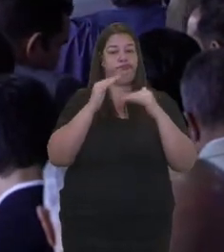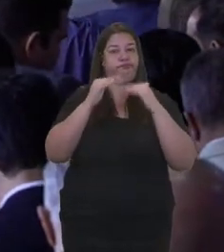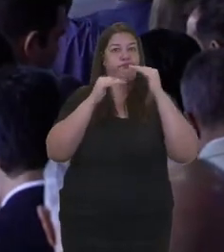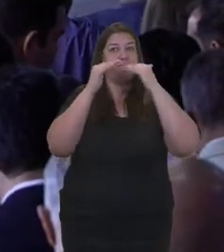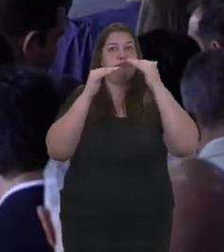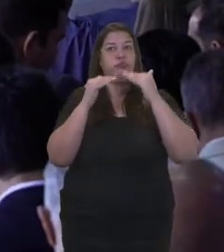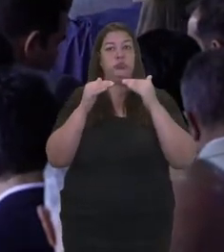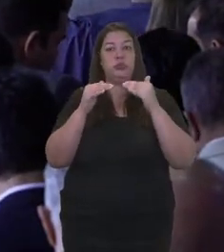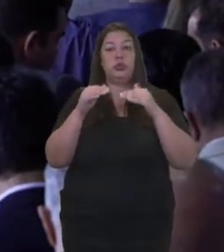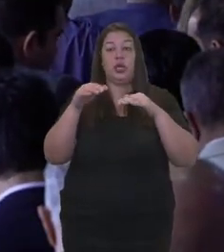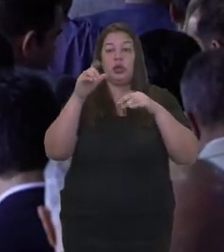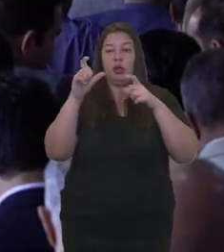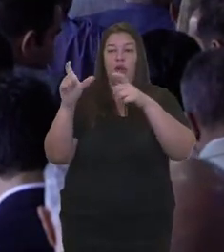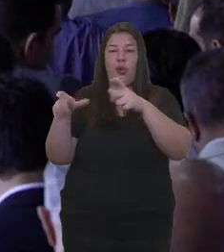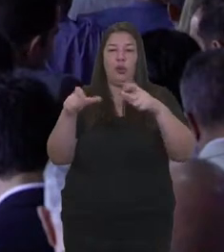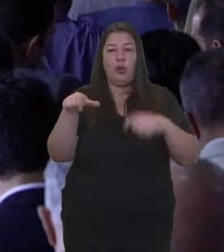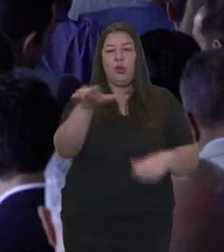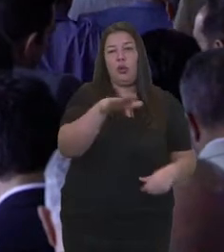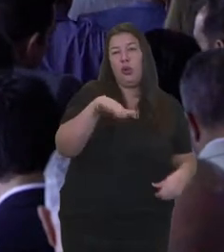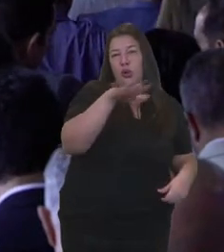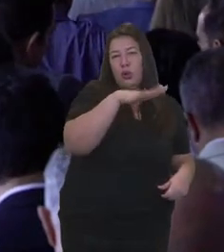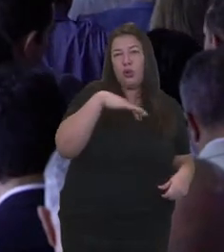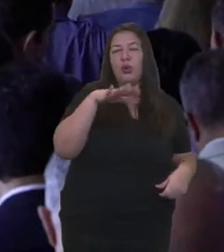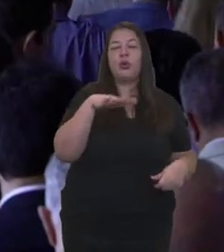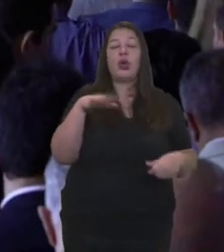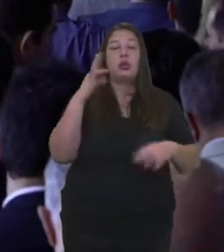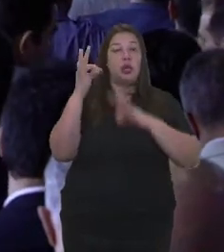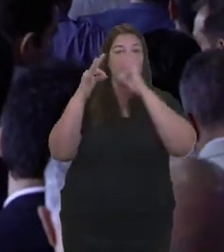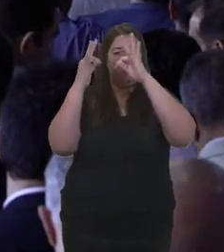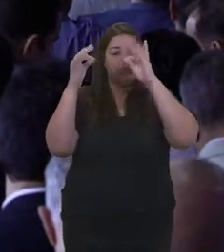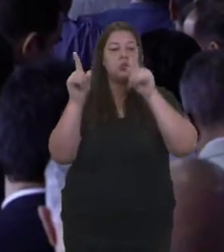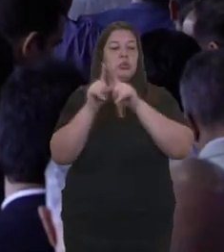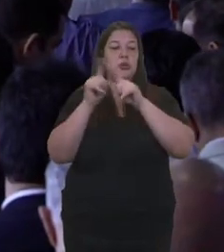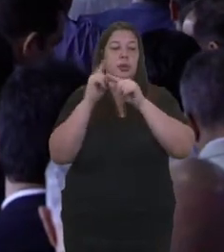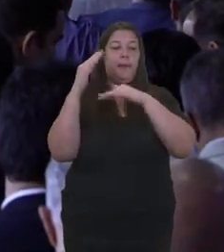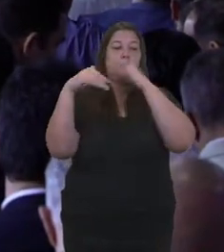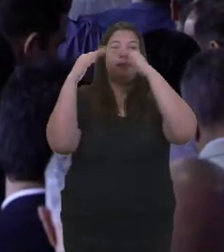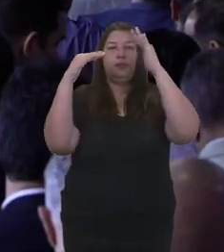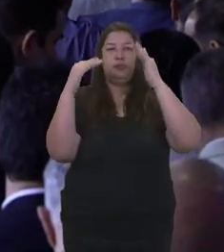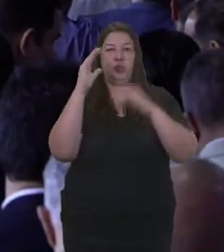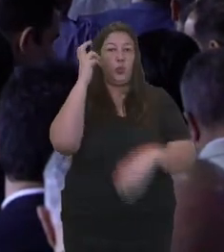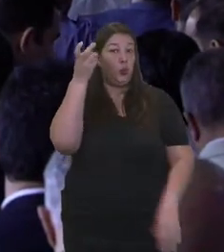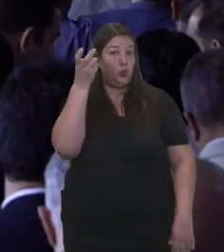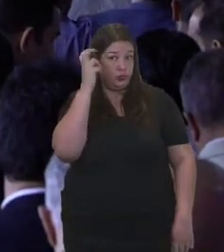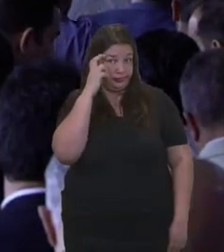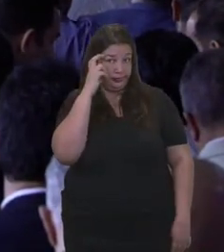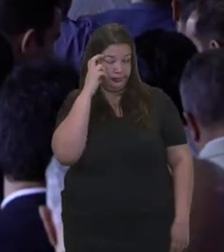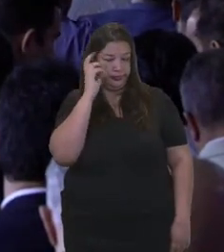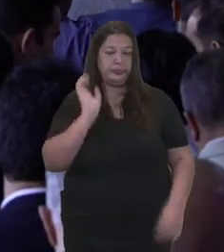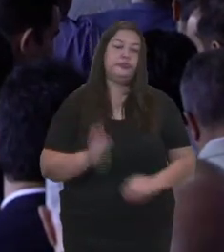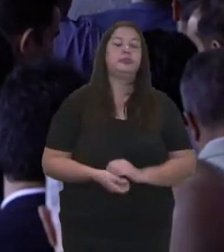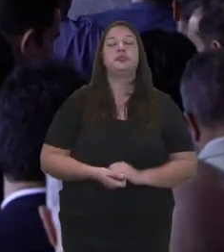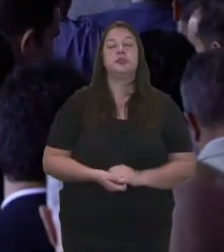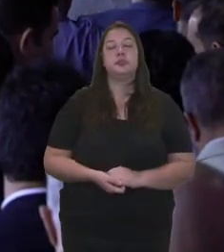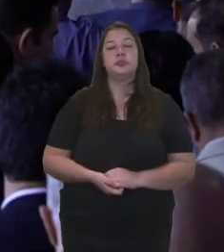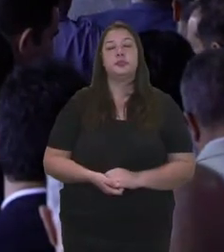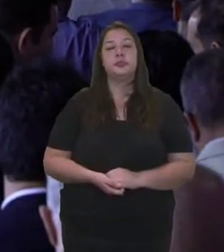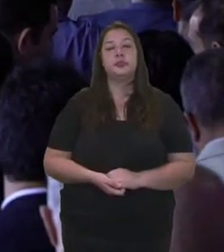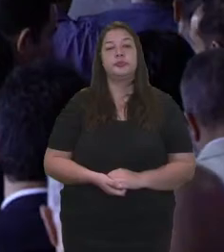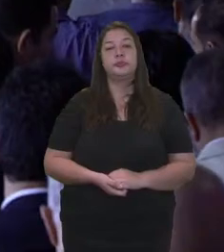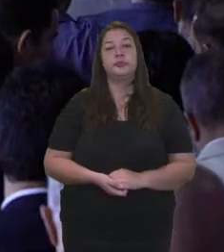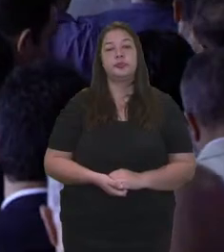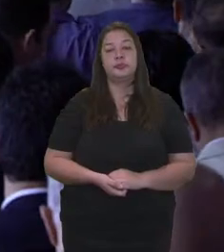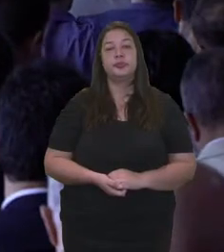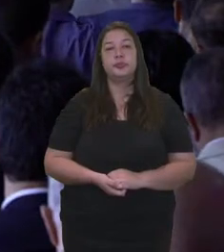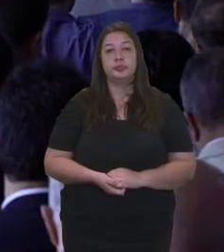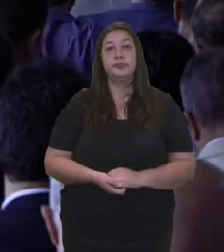potentialize in every aspect technology and cultural evolution. This year we'll have,